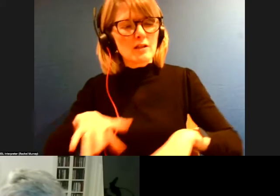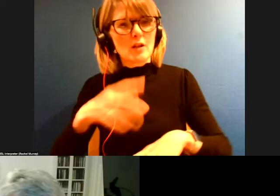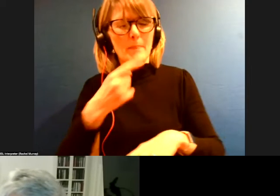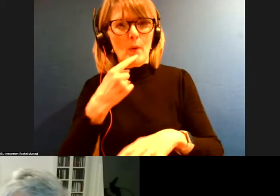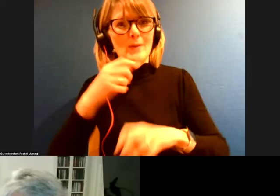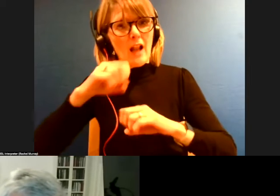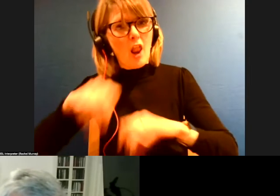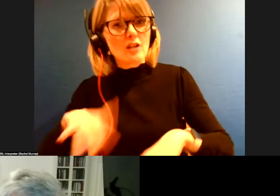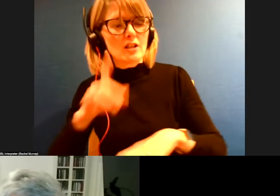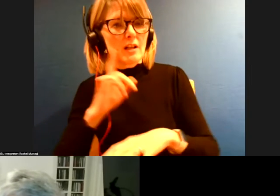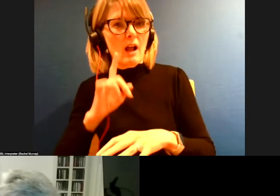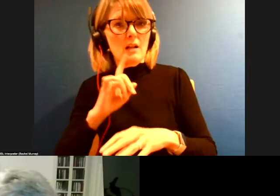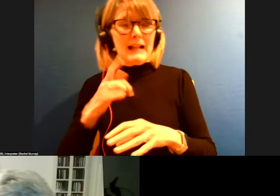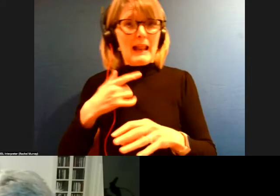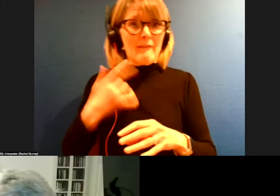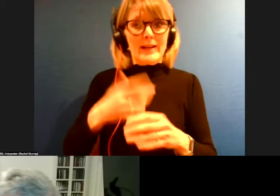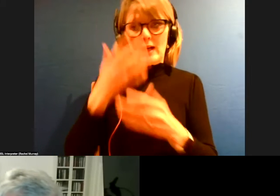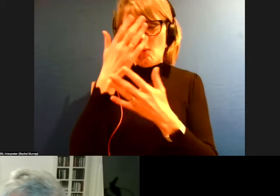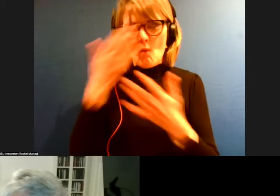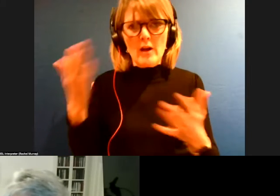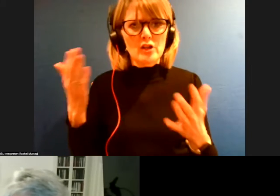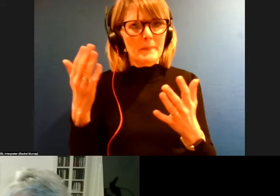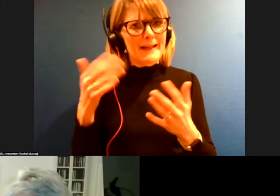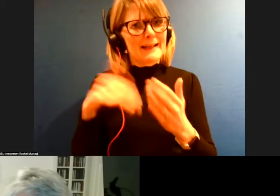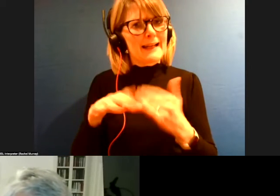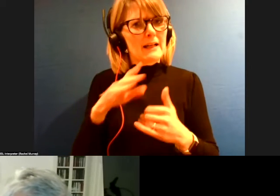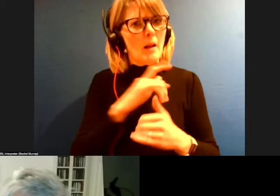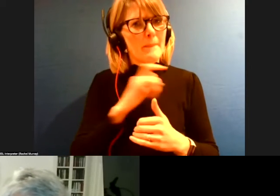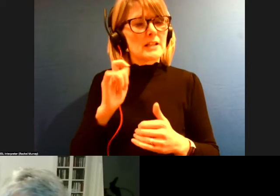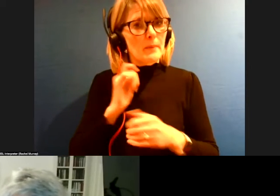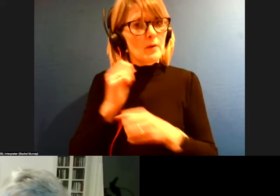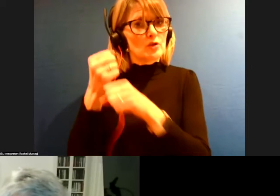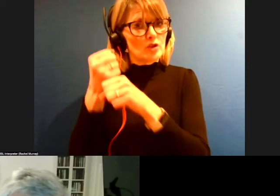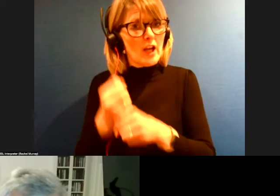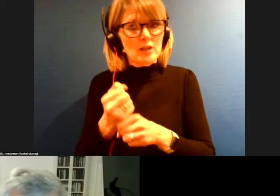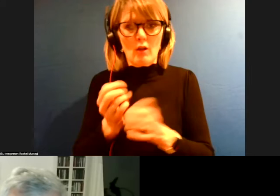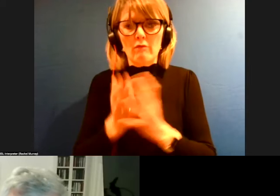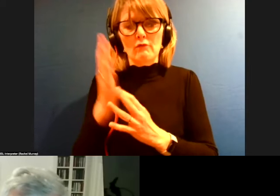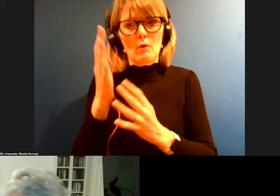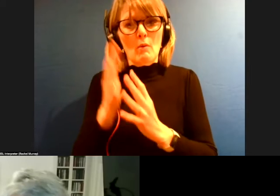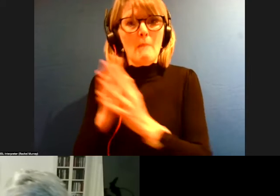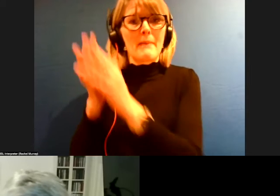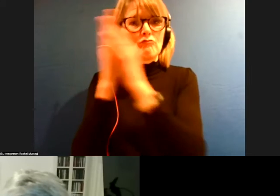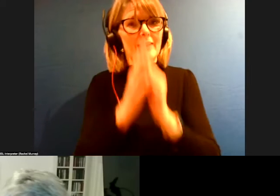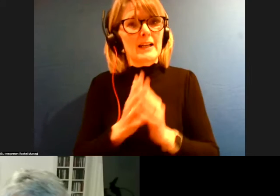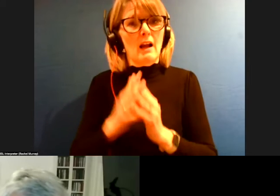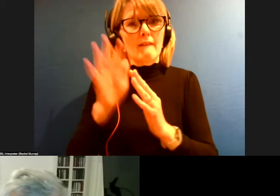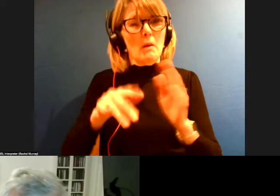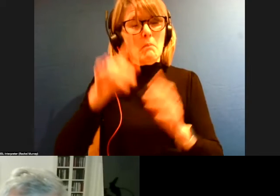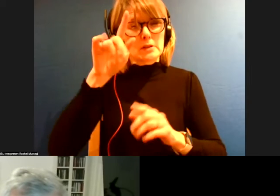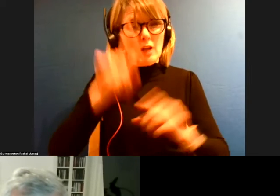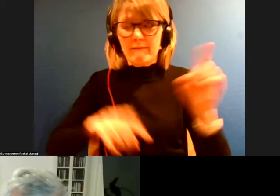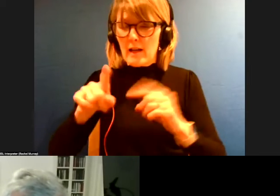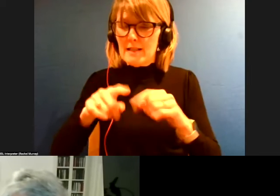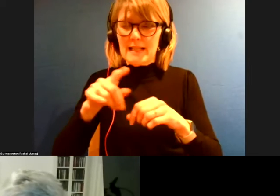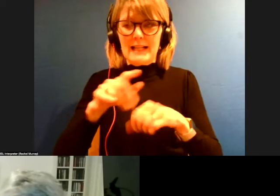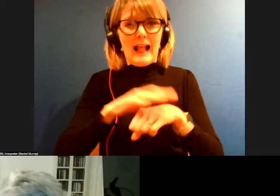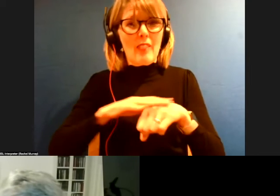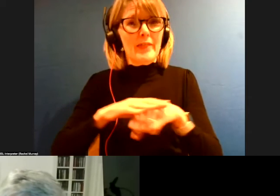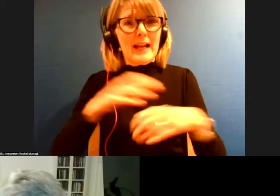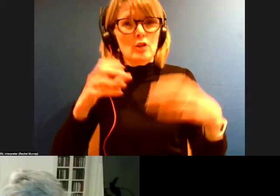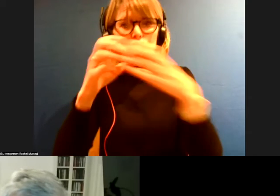worshipping in TC, in Episcopal churches across America, from a diversity of ethnic groups,